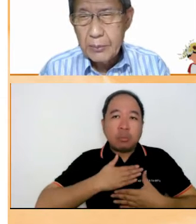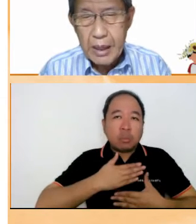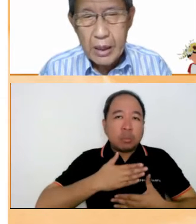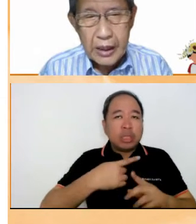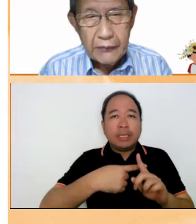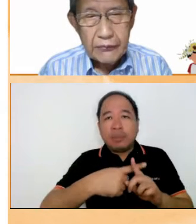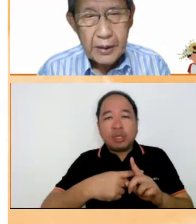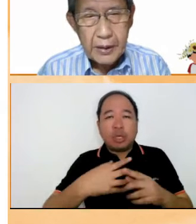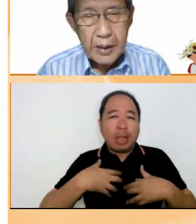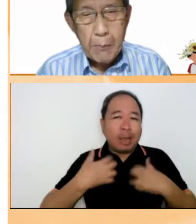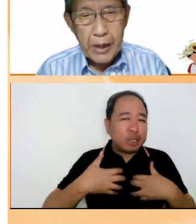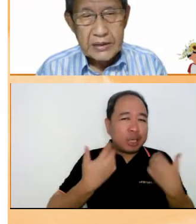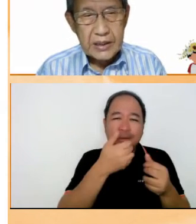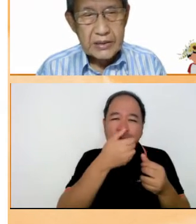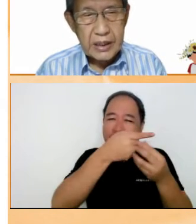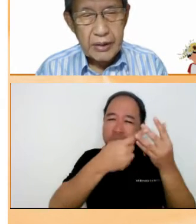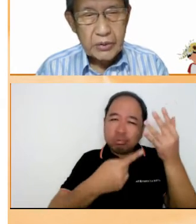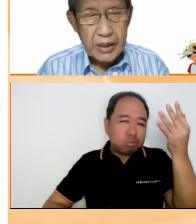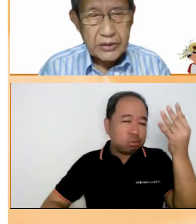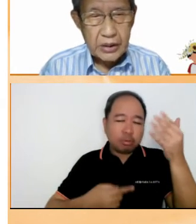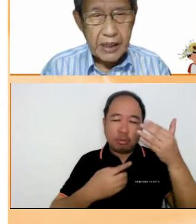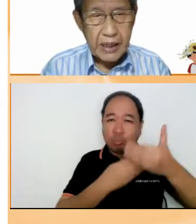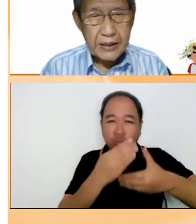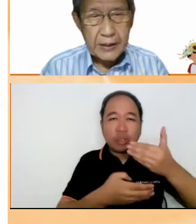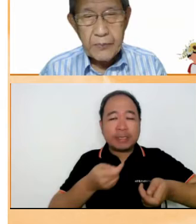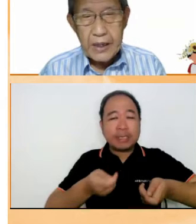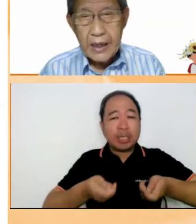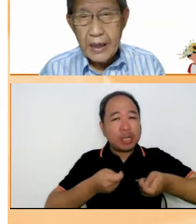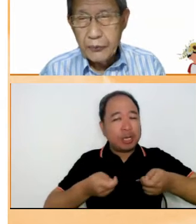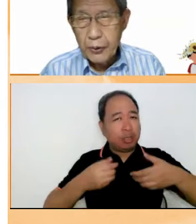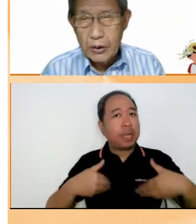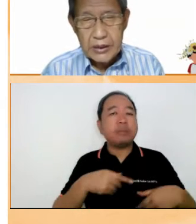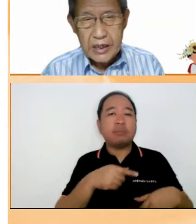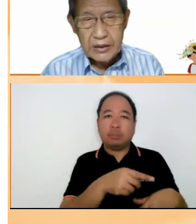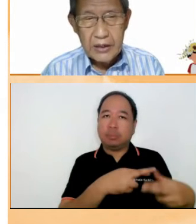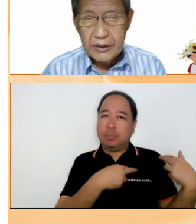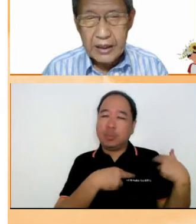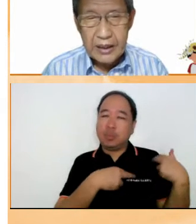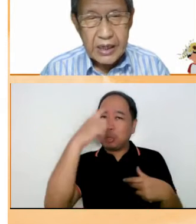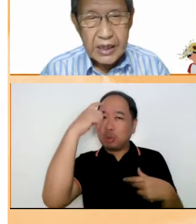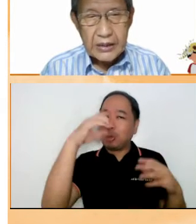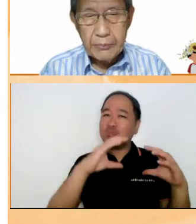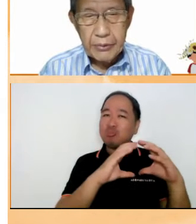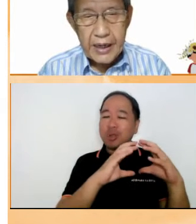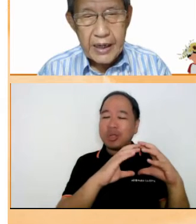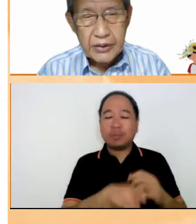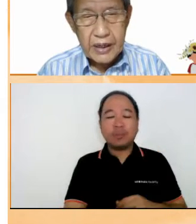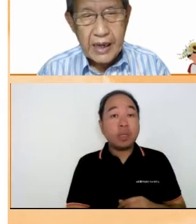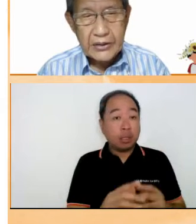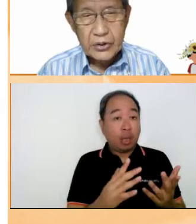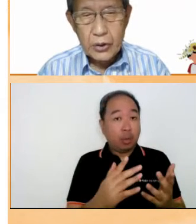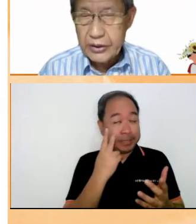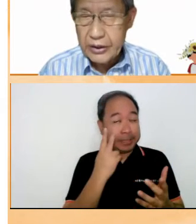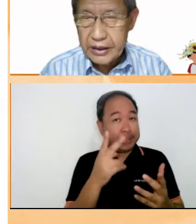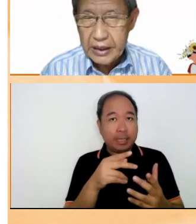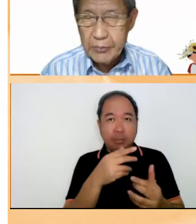just about every process that regulates our body. And for all these activities, the brain